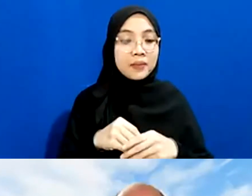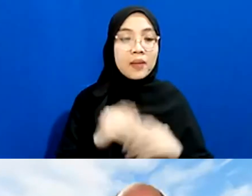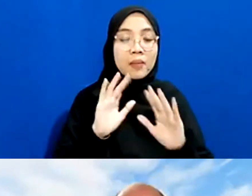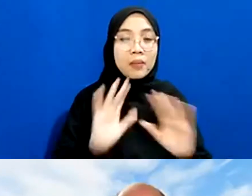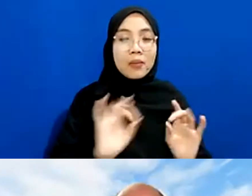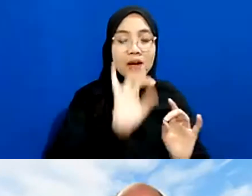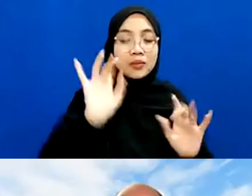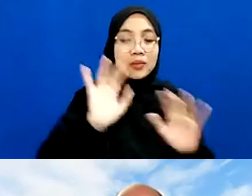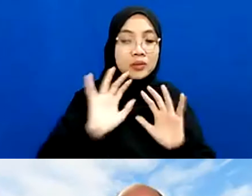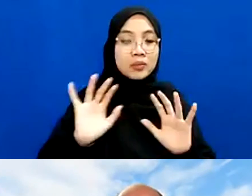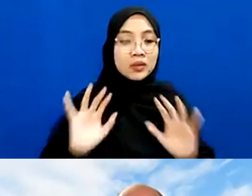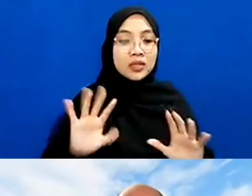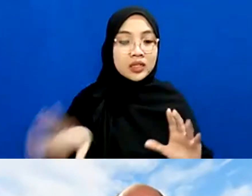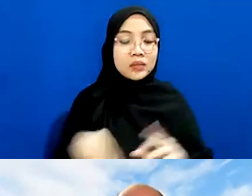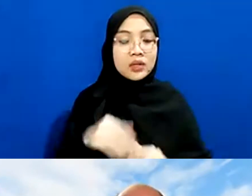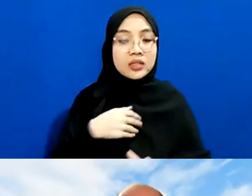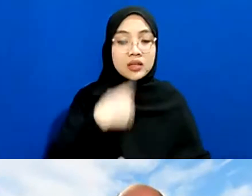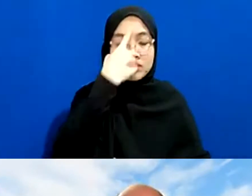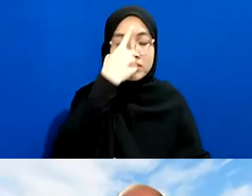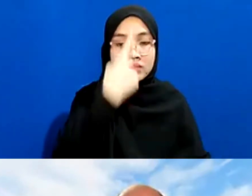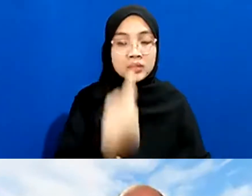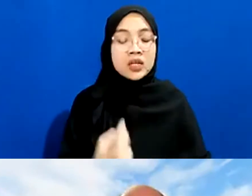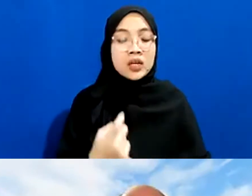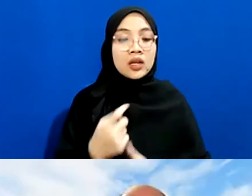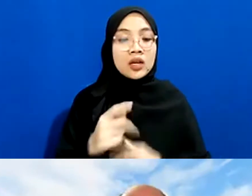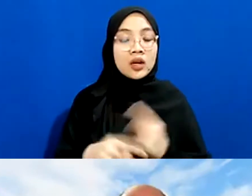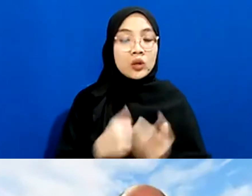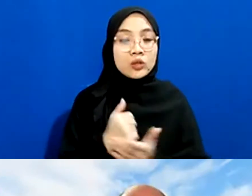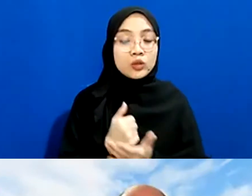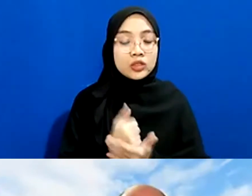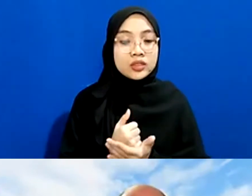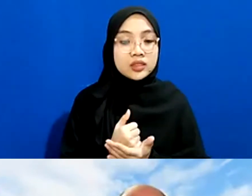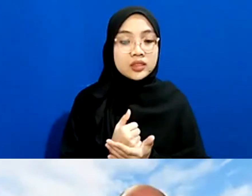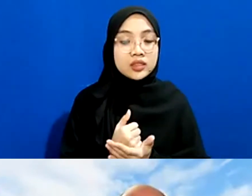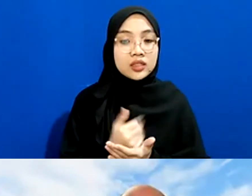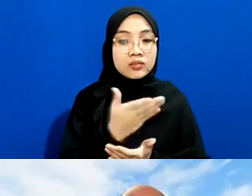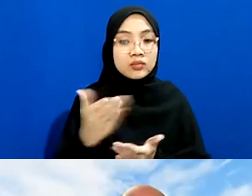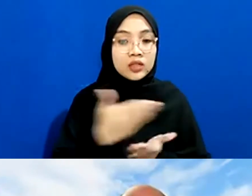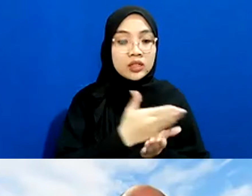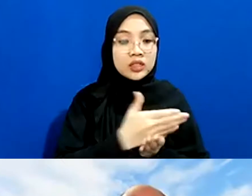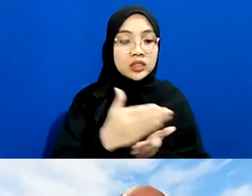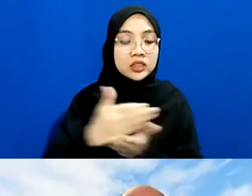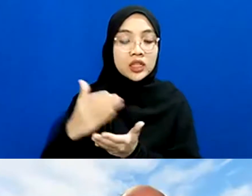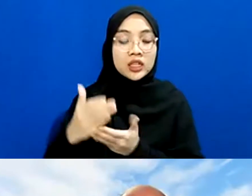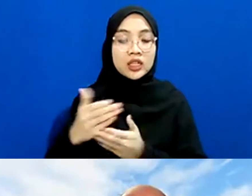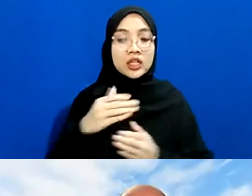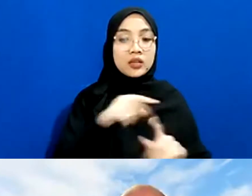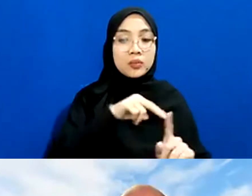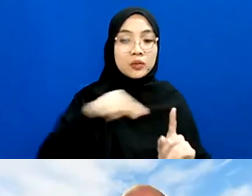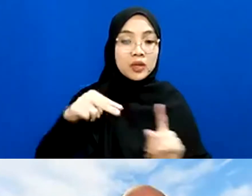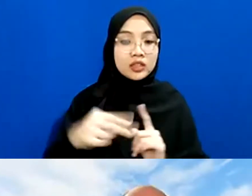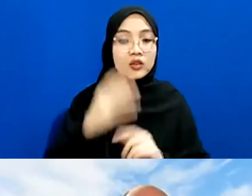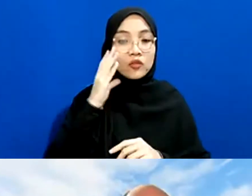participants who I believe has been sharing their own perspective, their own